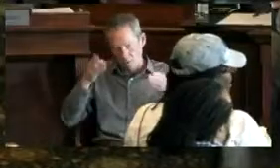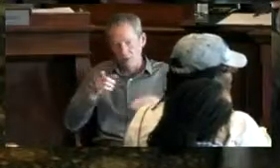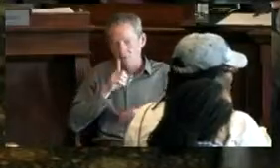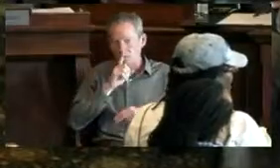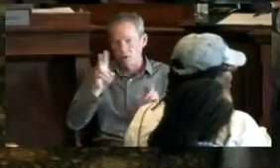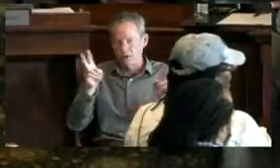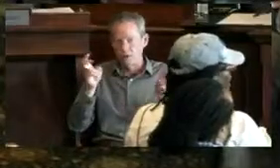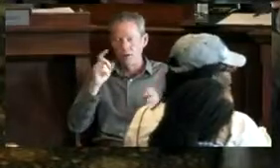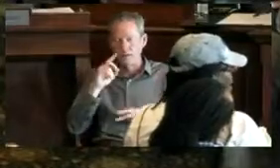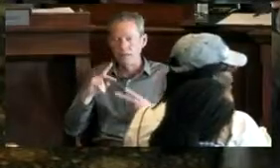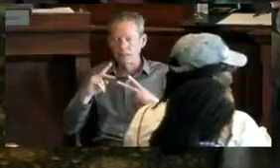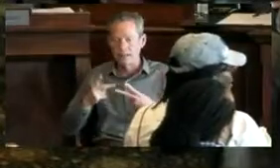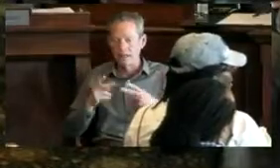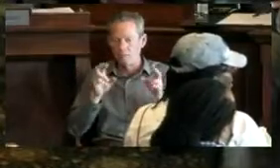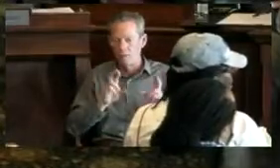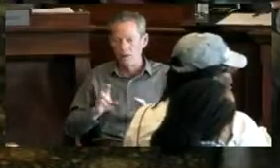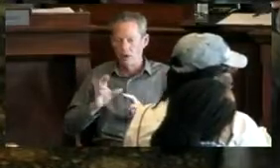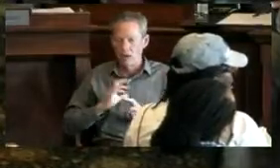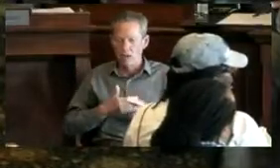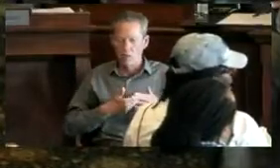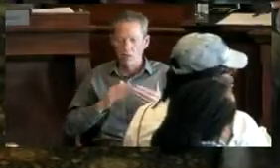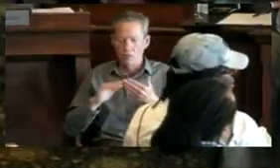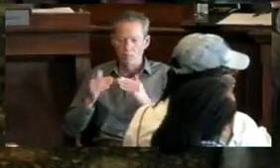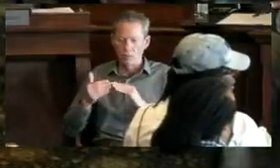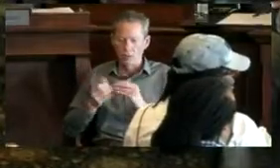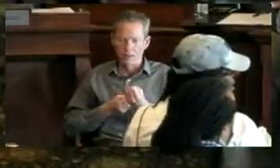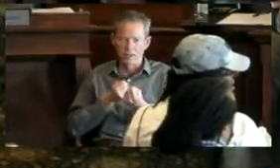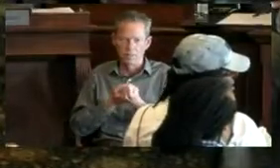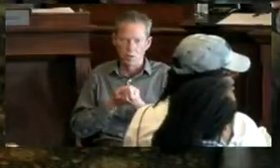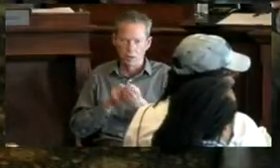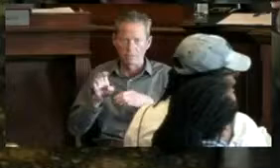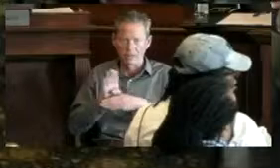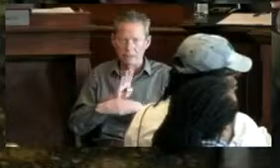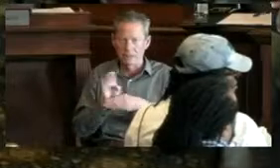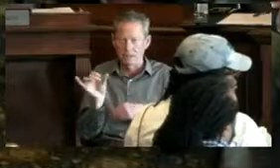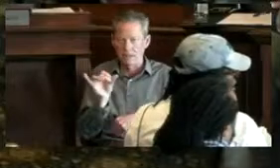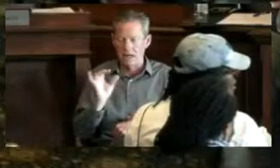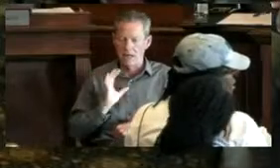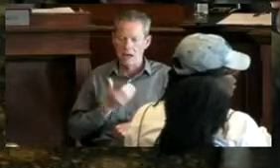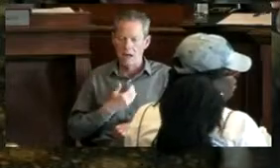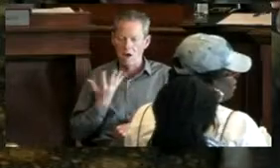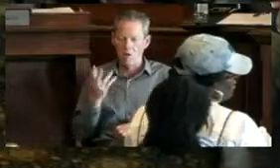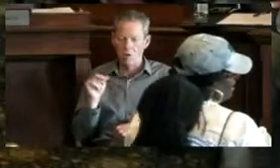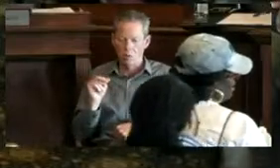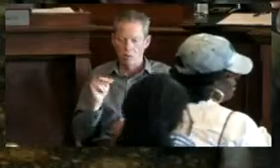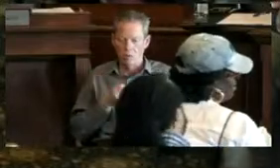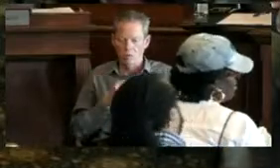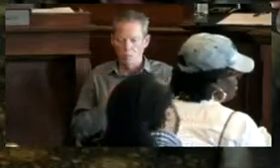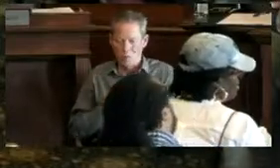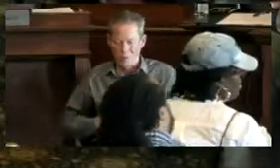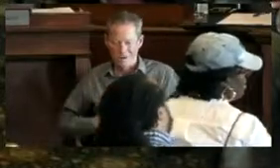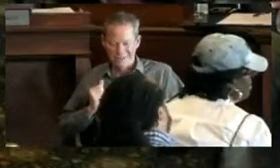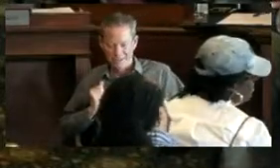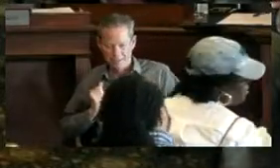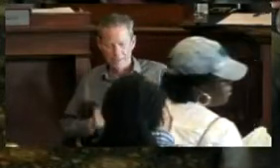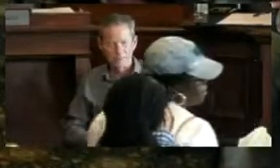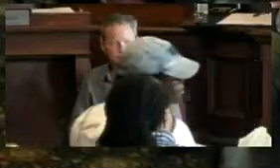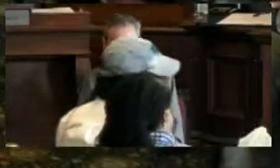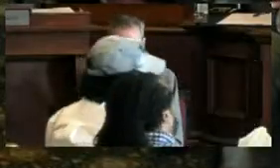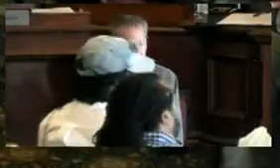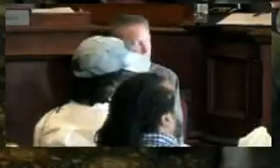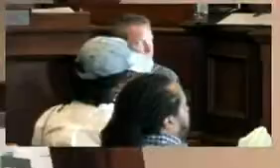And I think second, preparing our communities by supporting businesses like our own to support the residents.